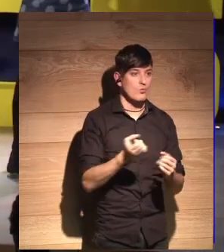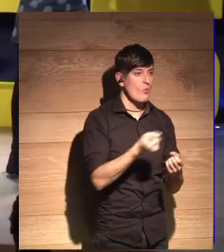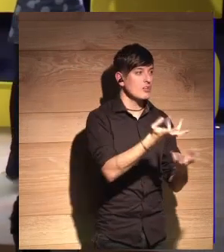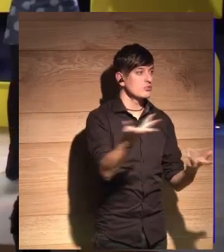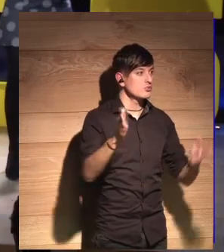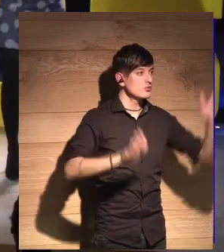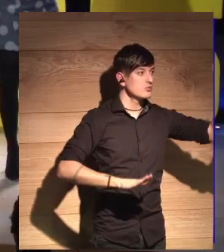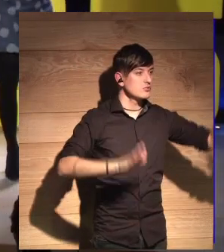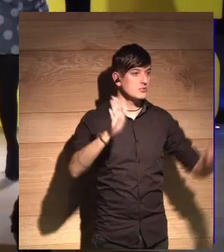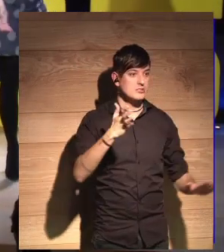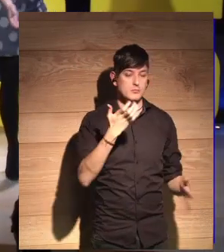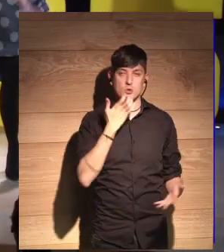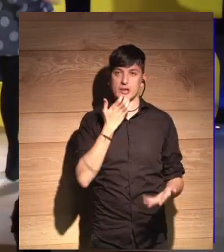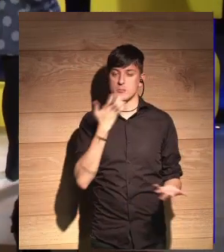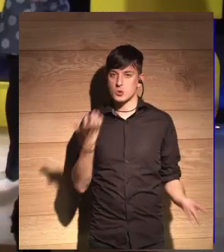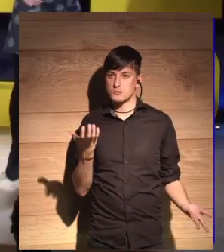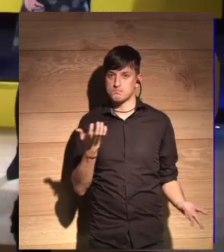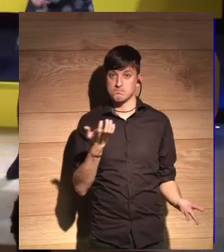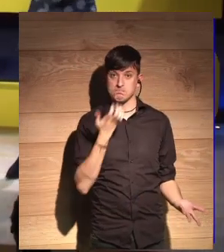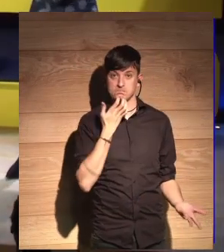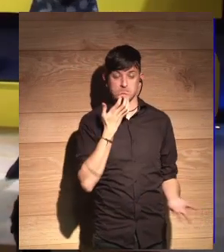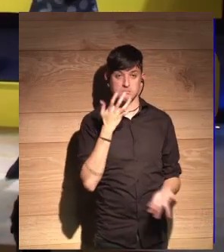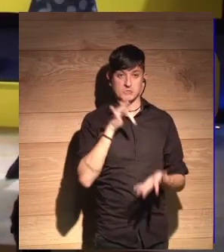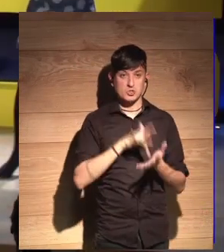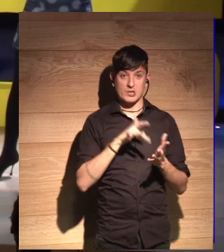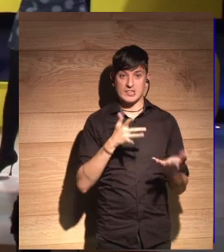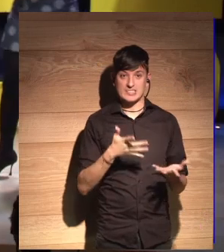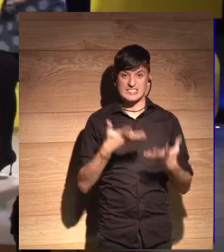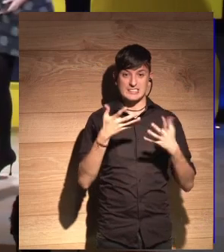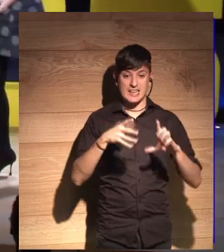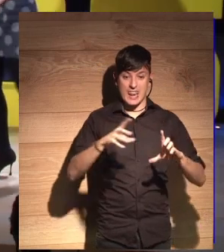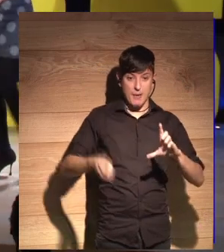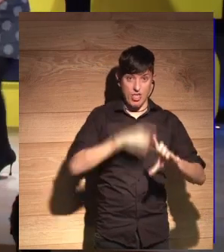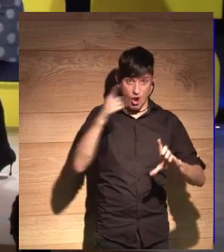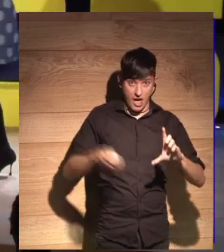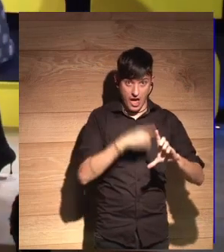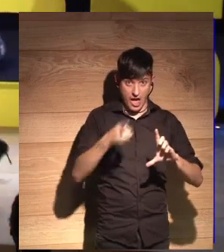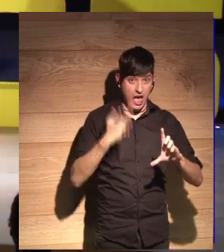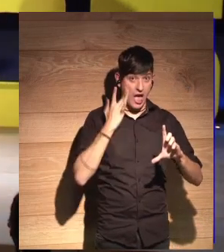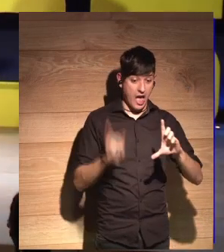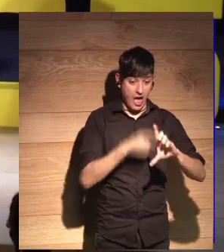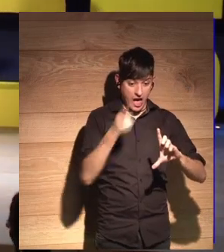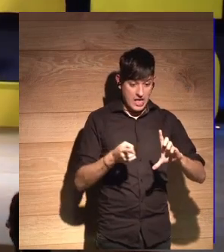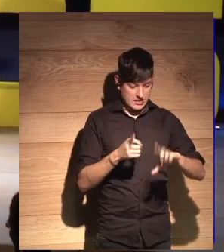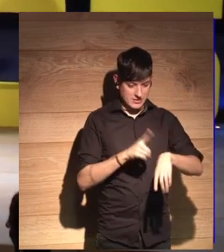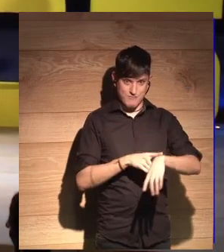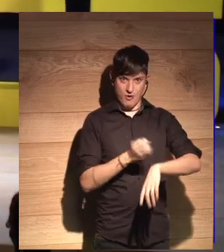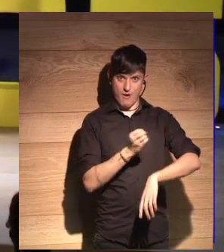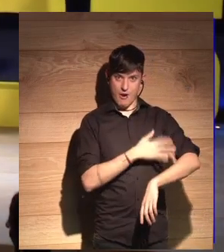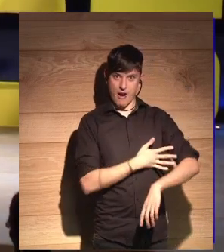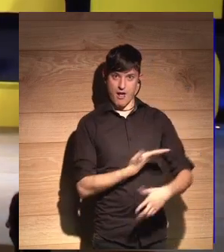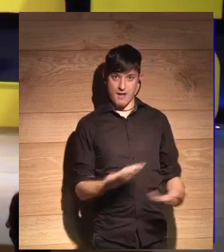When you use a washer or a dryer, it does save you time. That is automation. It's good automation.